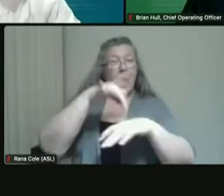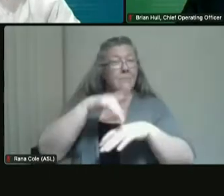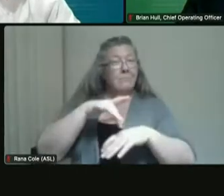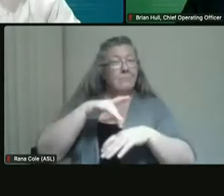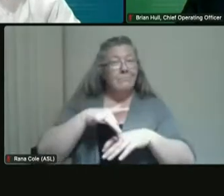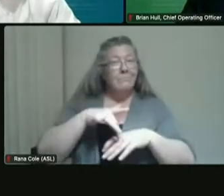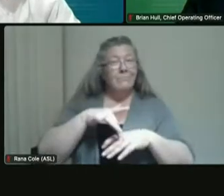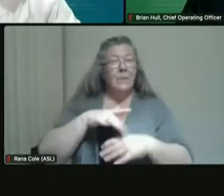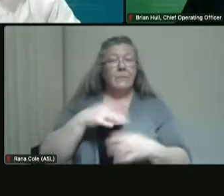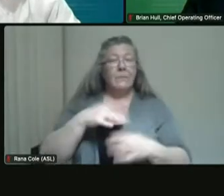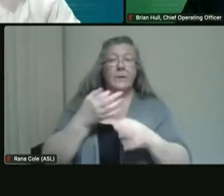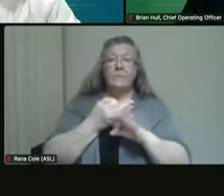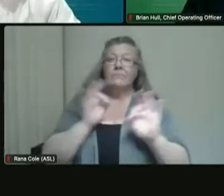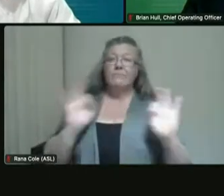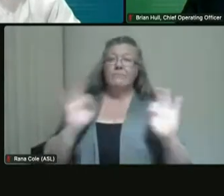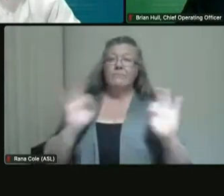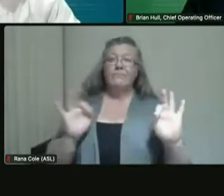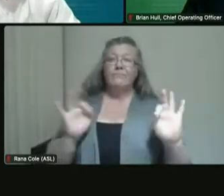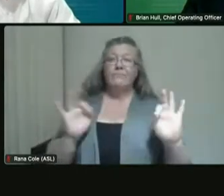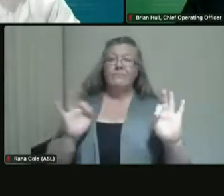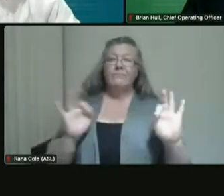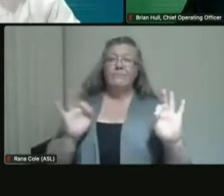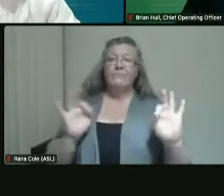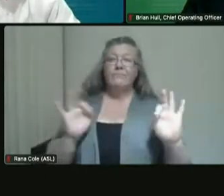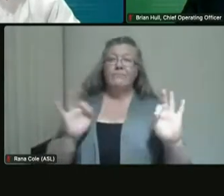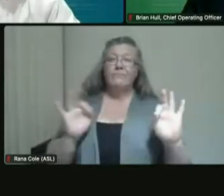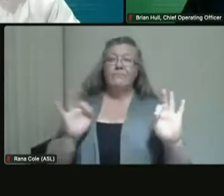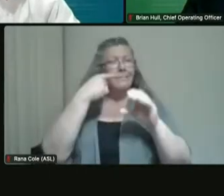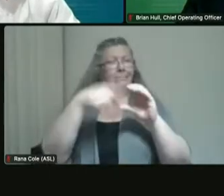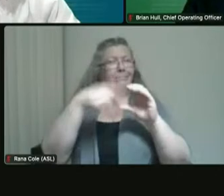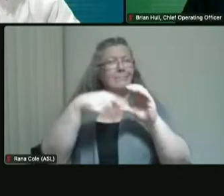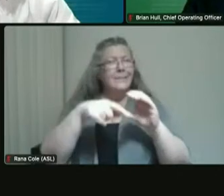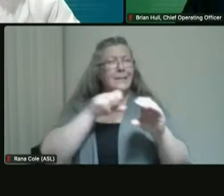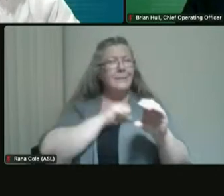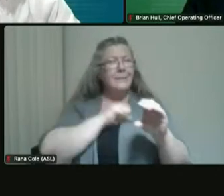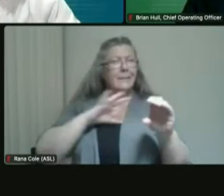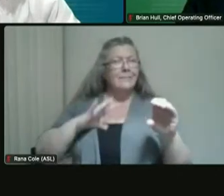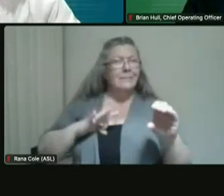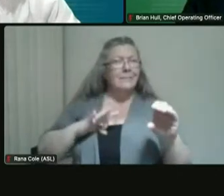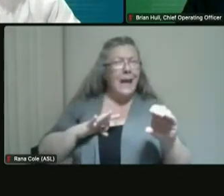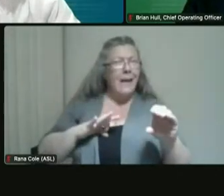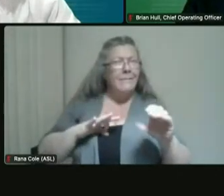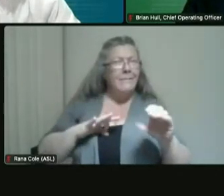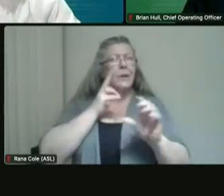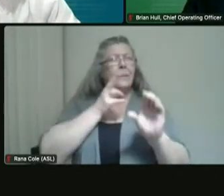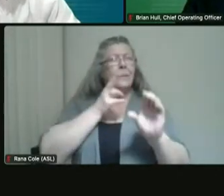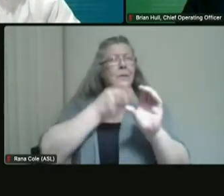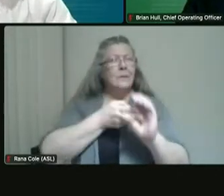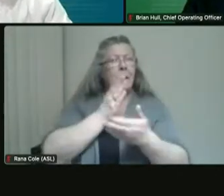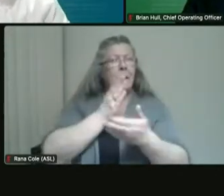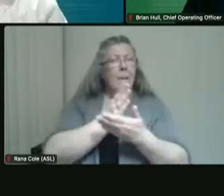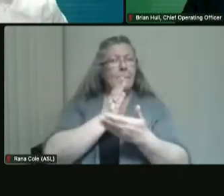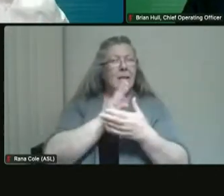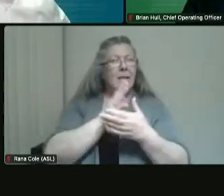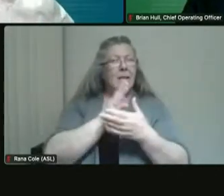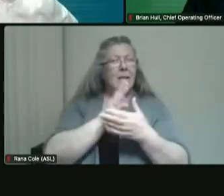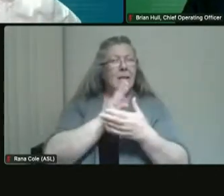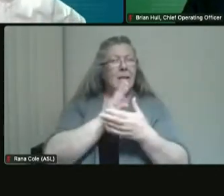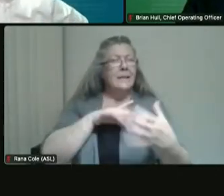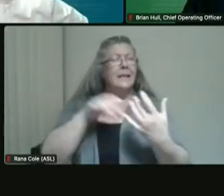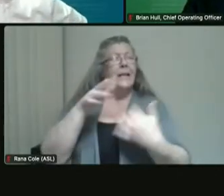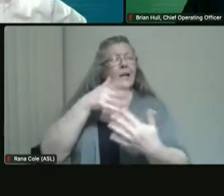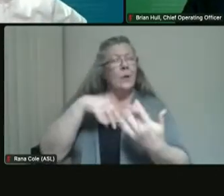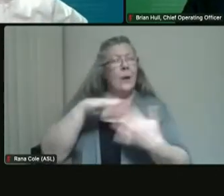staff. If we don't see you before, we look forward to you participating in our budget release and interacting with myself and the